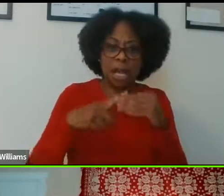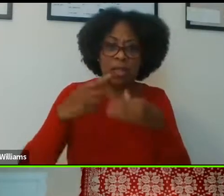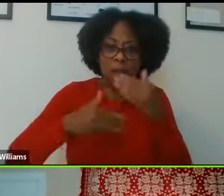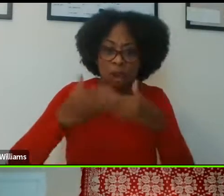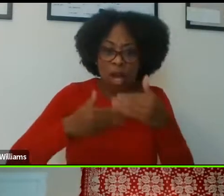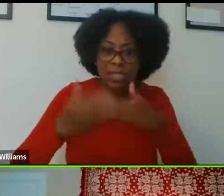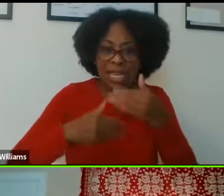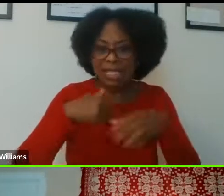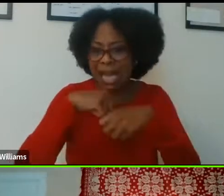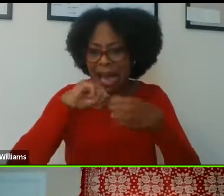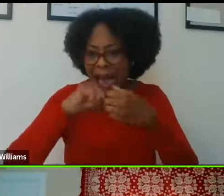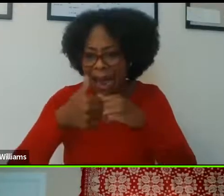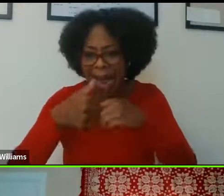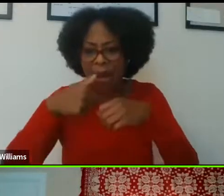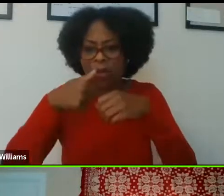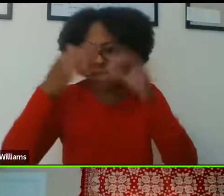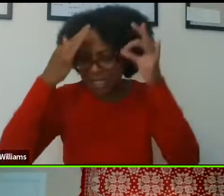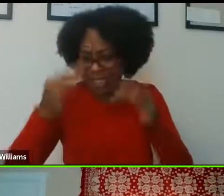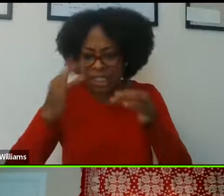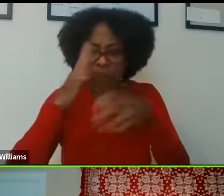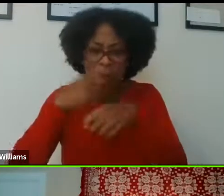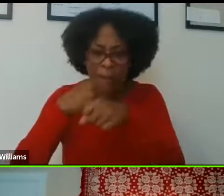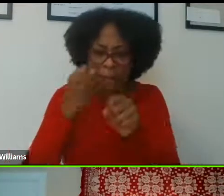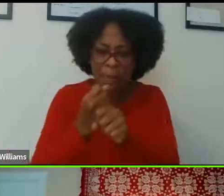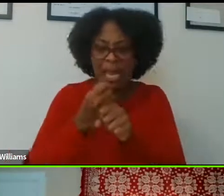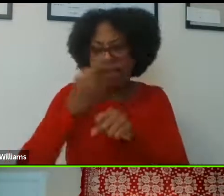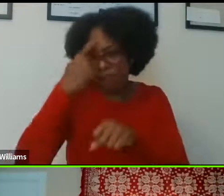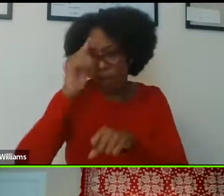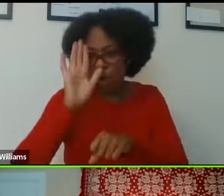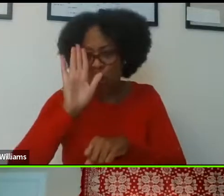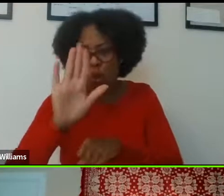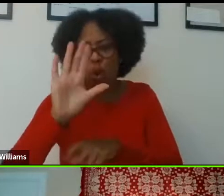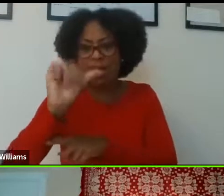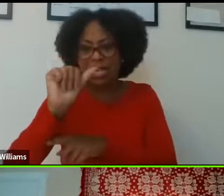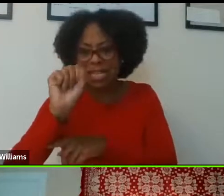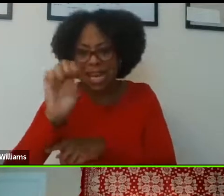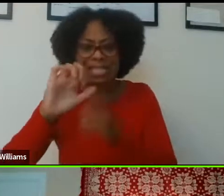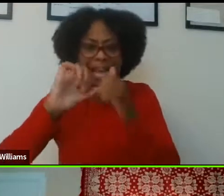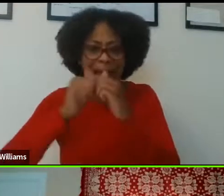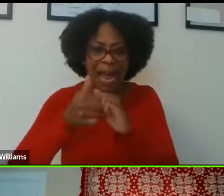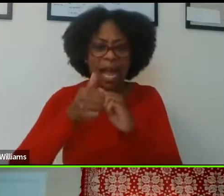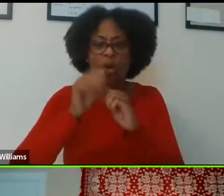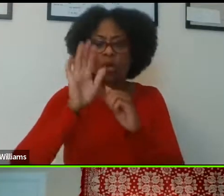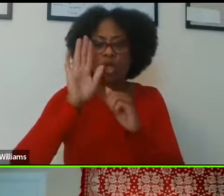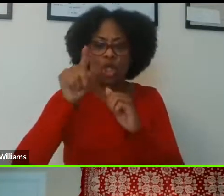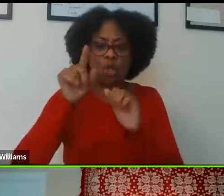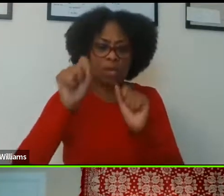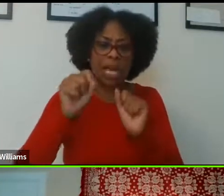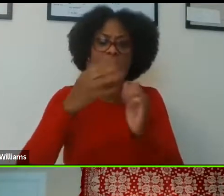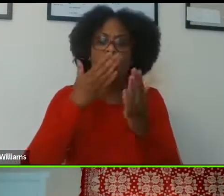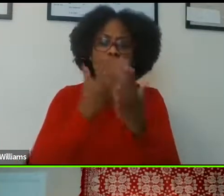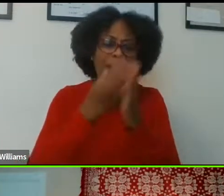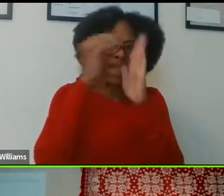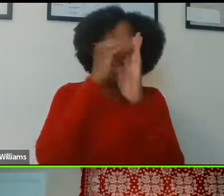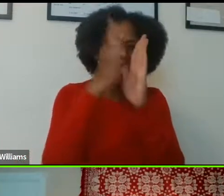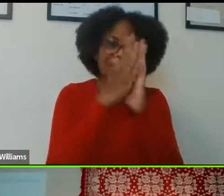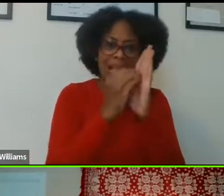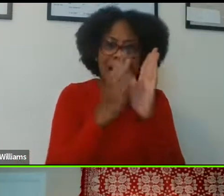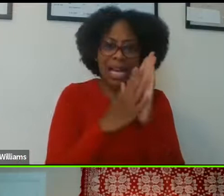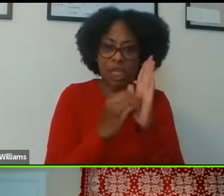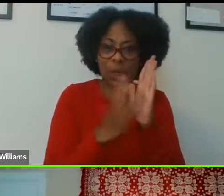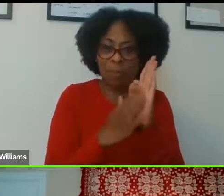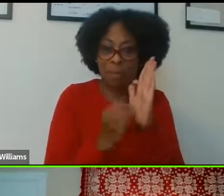to be made on your case, how you can get your case well documented. And if you feel the need to discuss